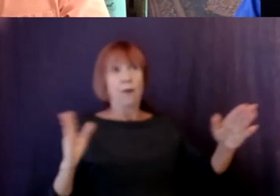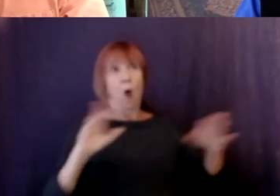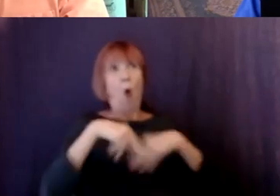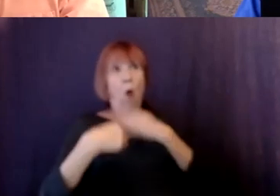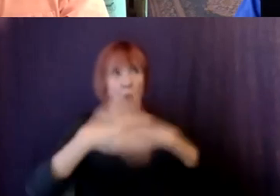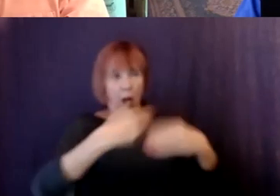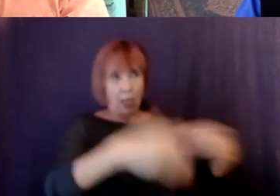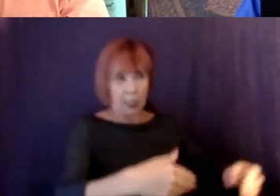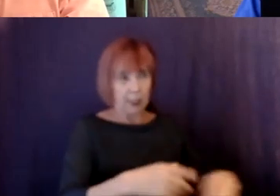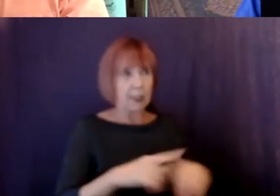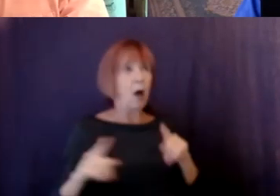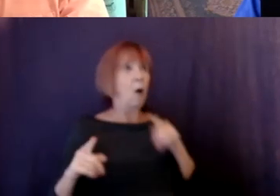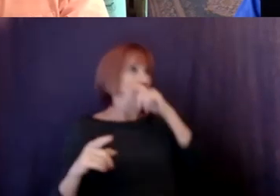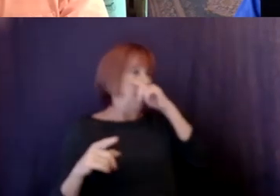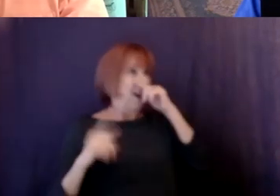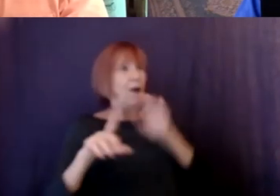in